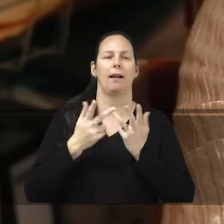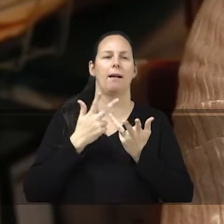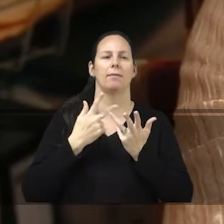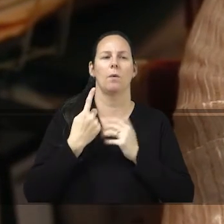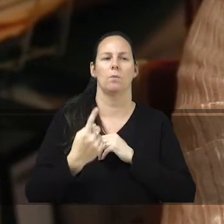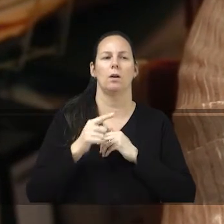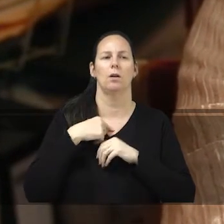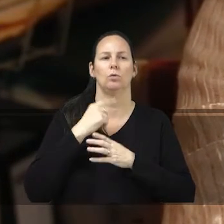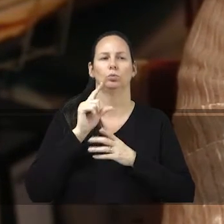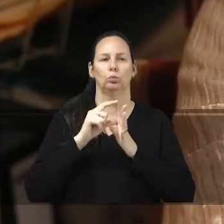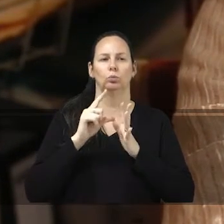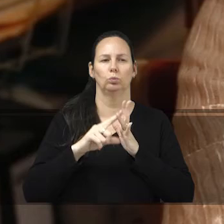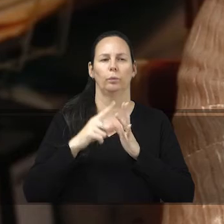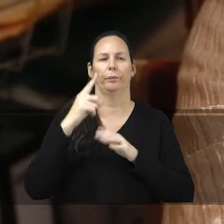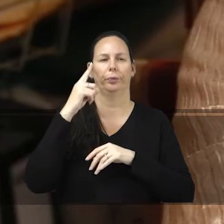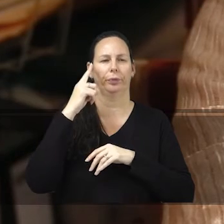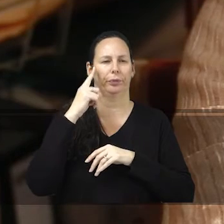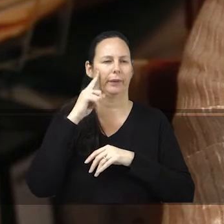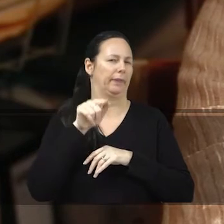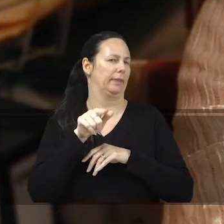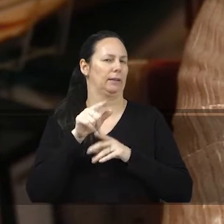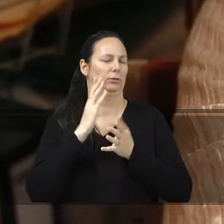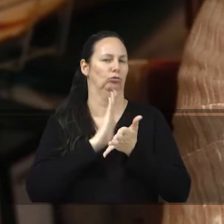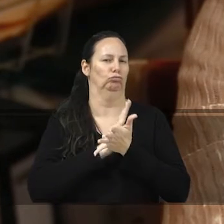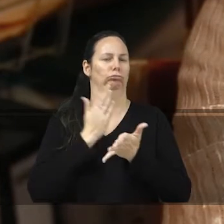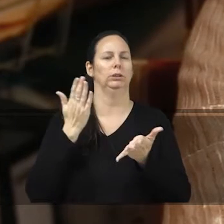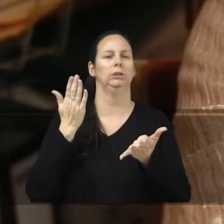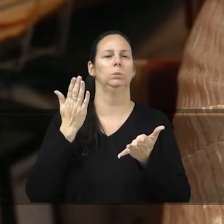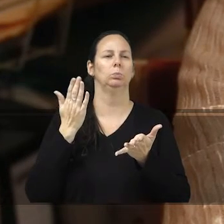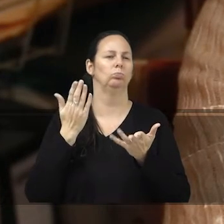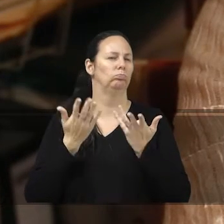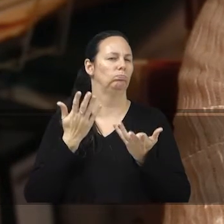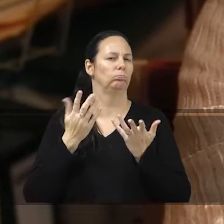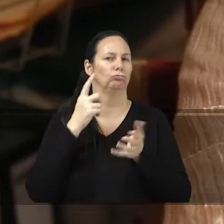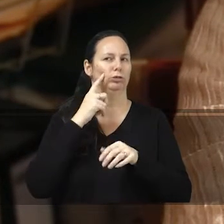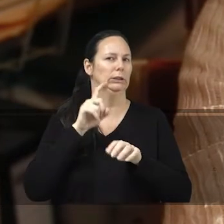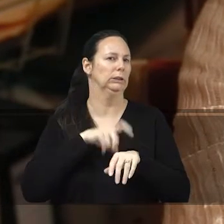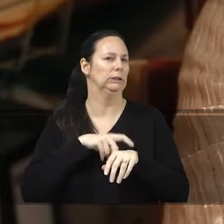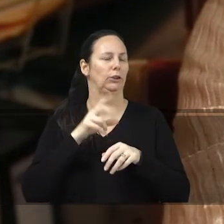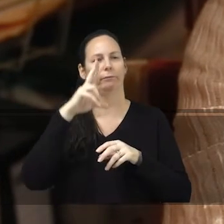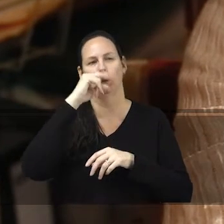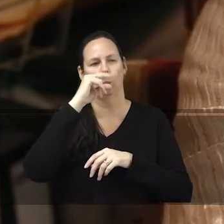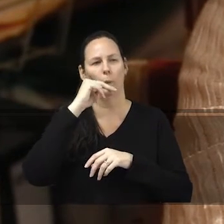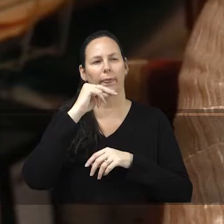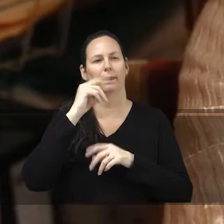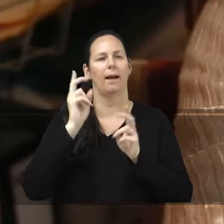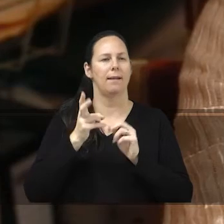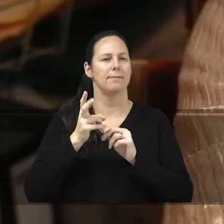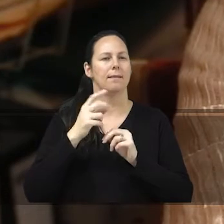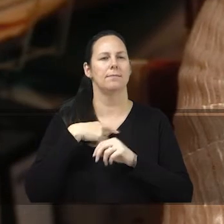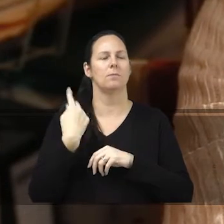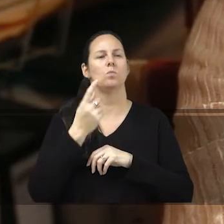Those are things. And I think the other one is, I do think there was a real recognition of youth,